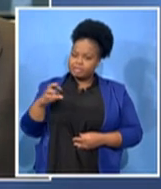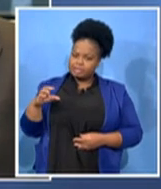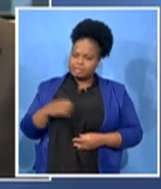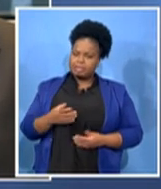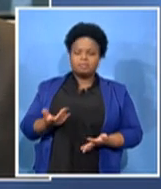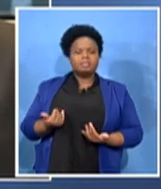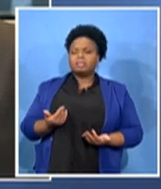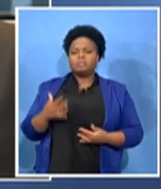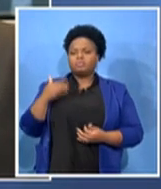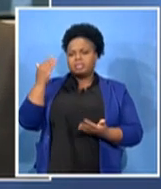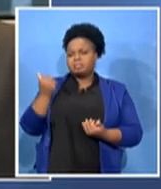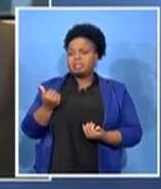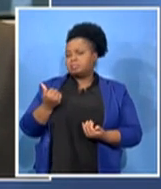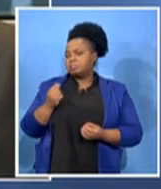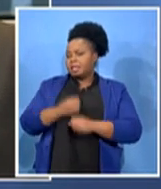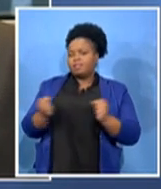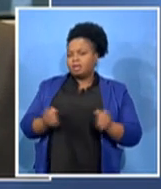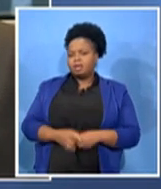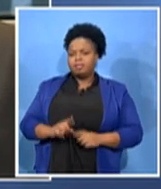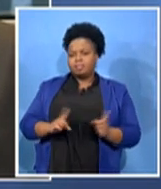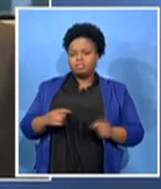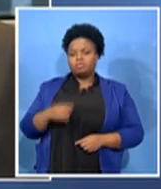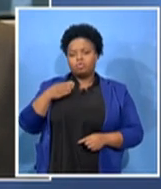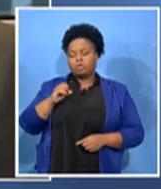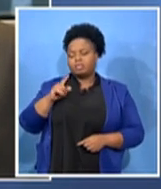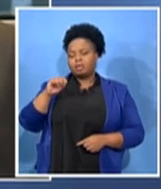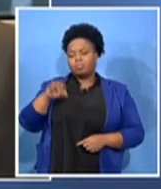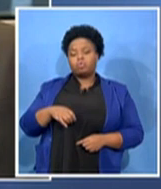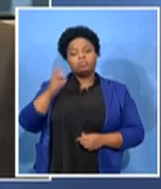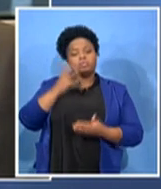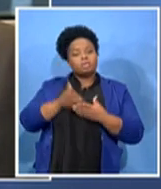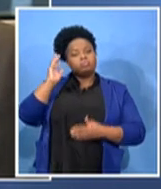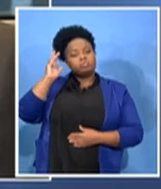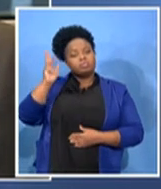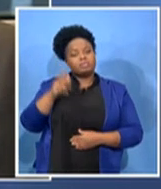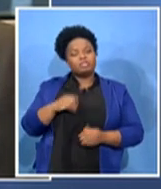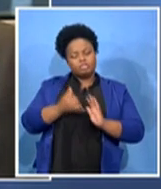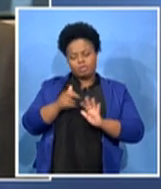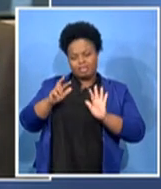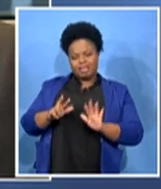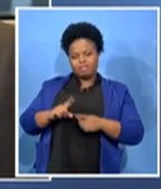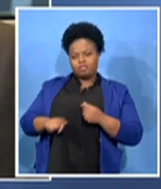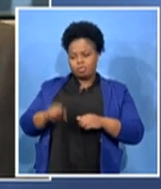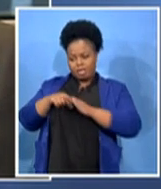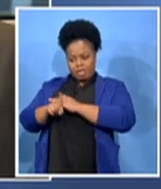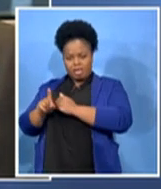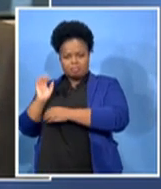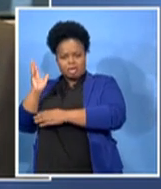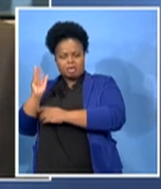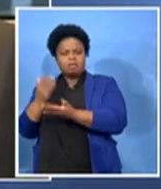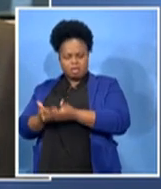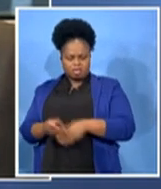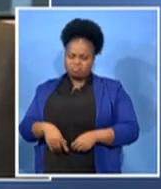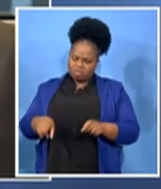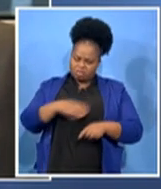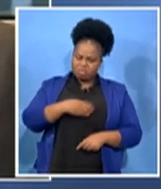you had OR Tambo was able to deliver the ANC January 8 statement from exile, surely the president of the ANC right now, Cyril Ramaphosa, can also